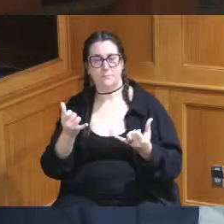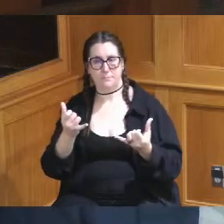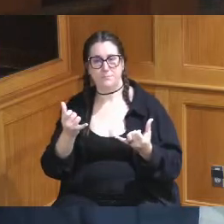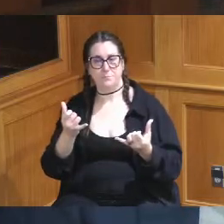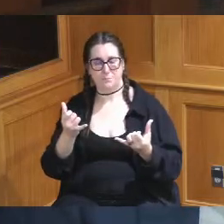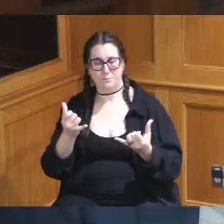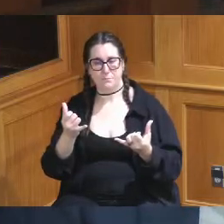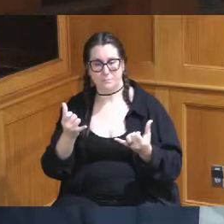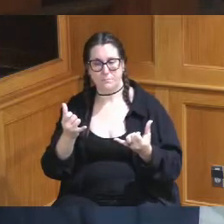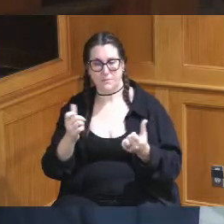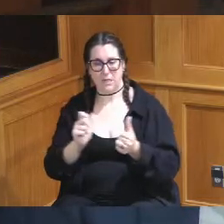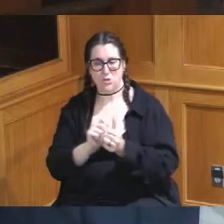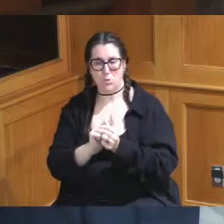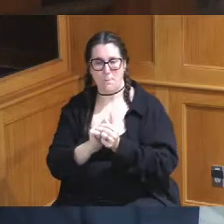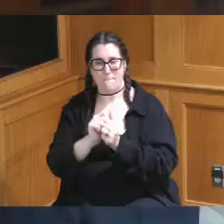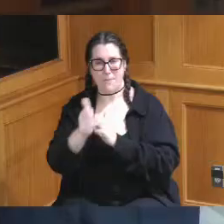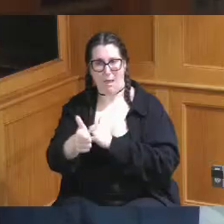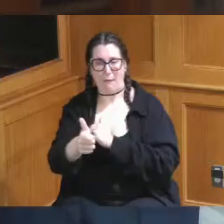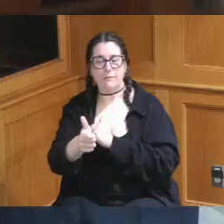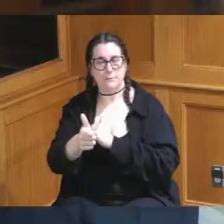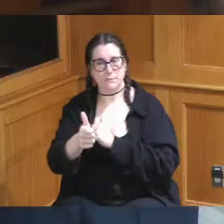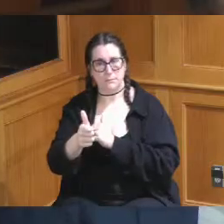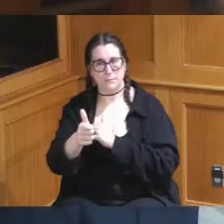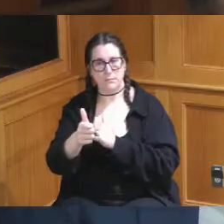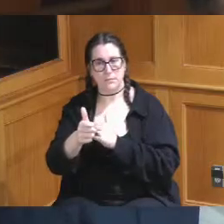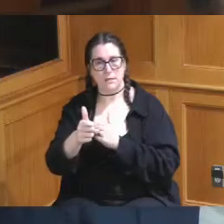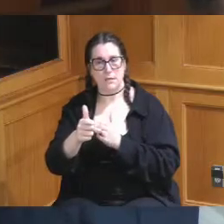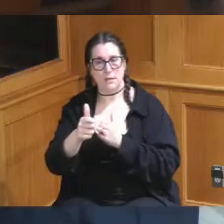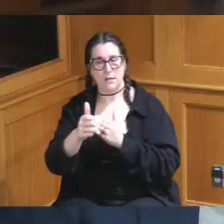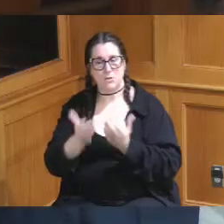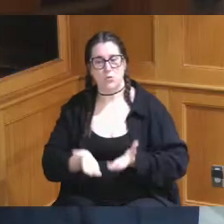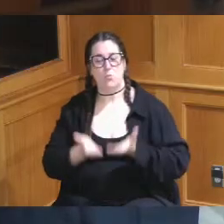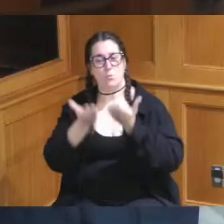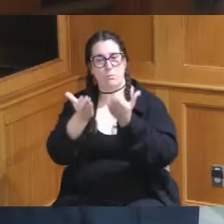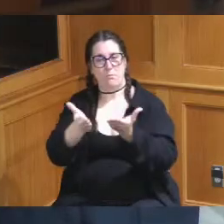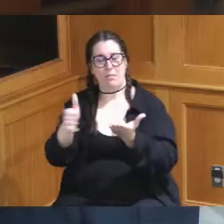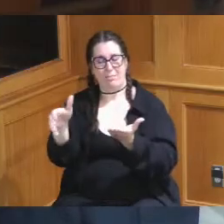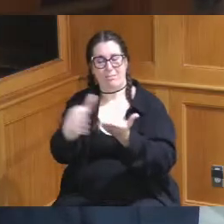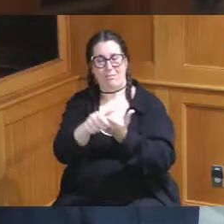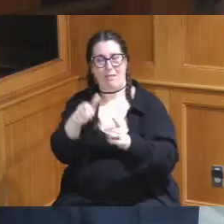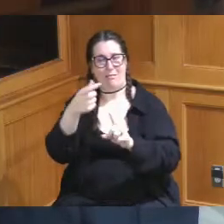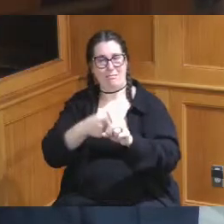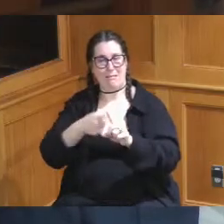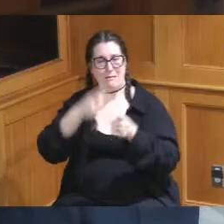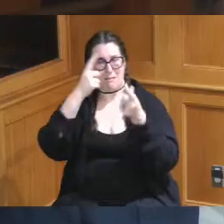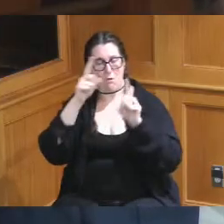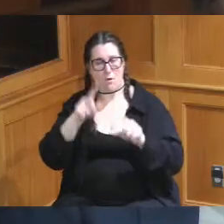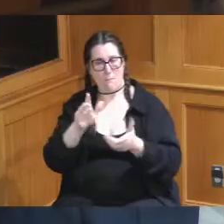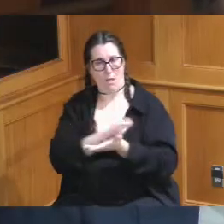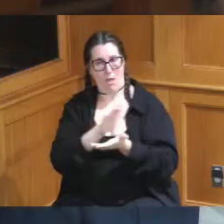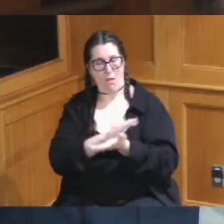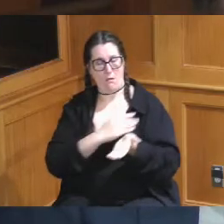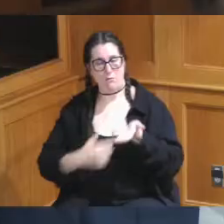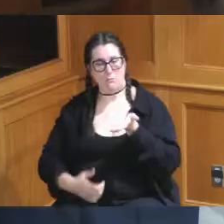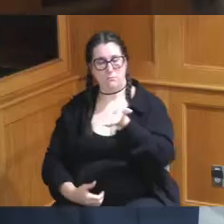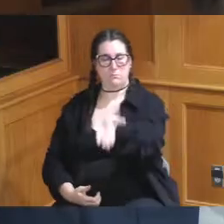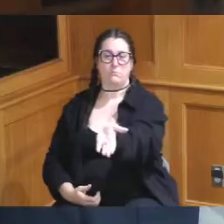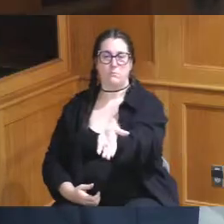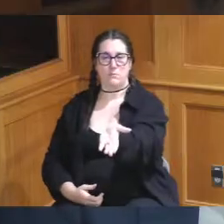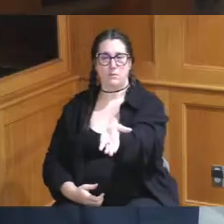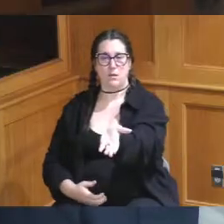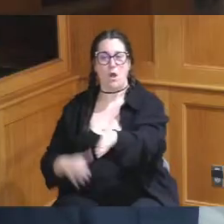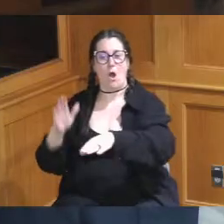A motion to place the proposed county Bengal lease agreement on